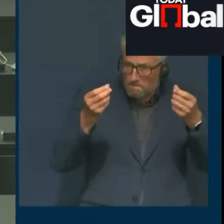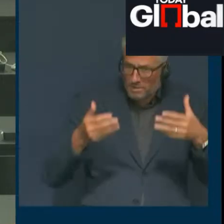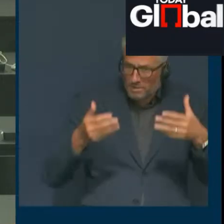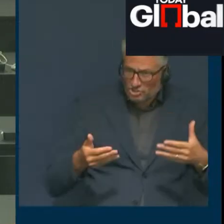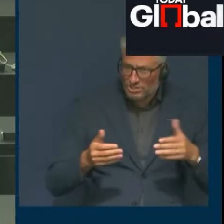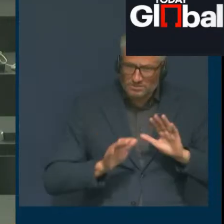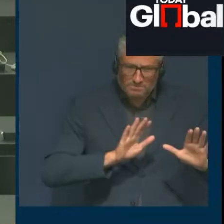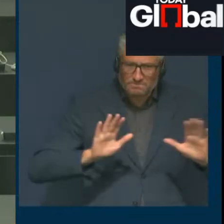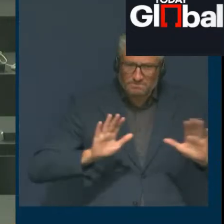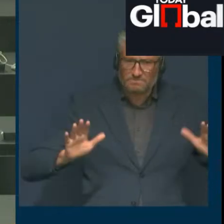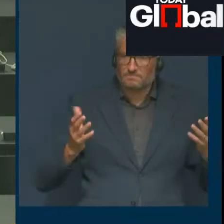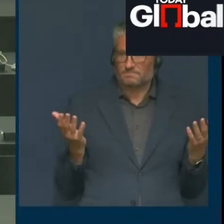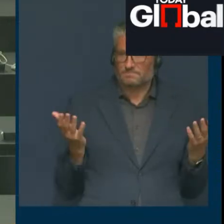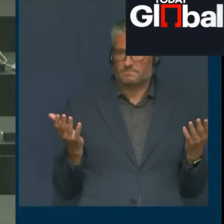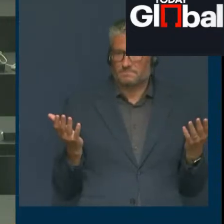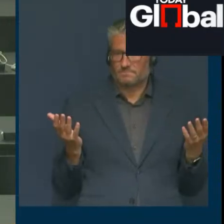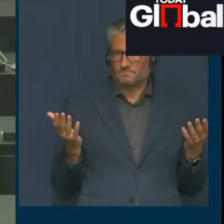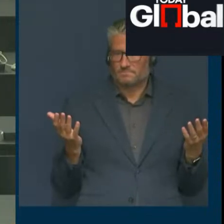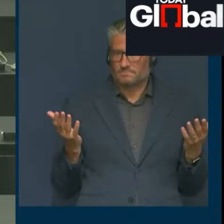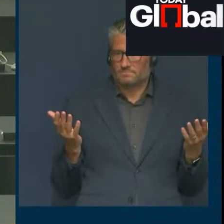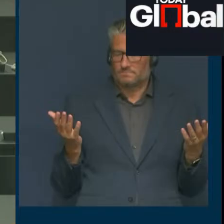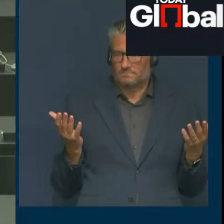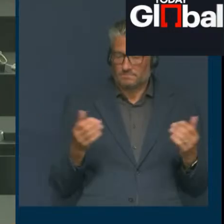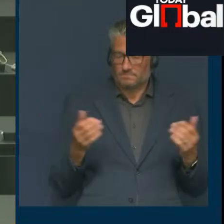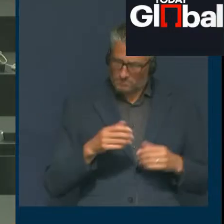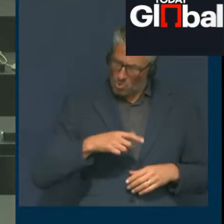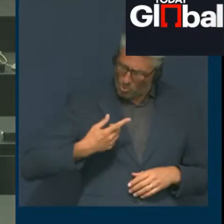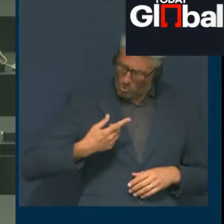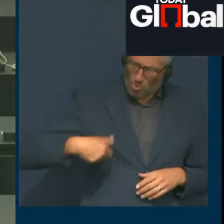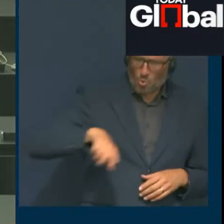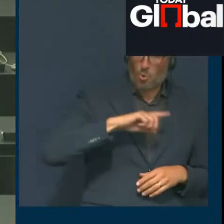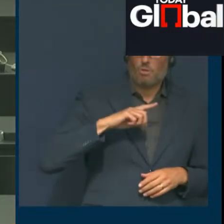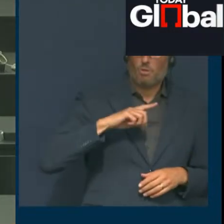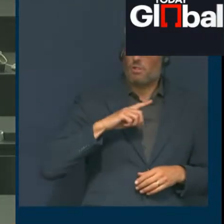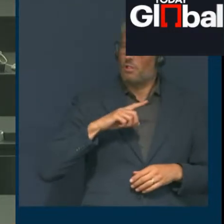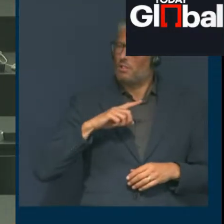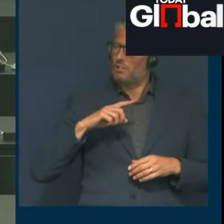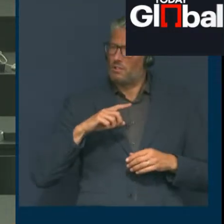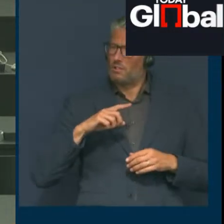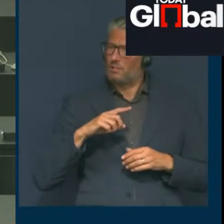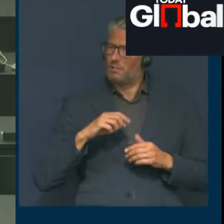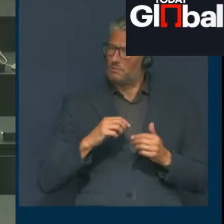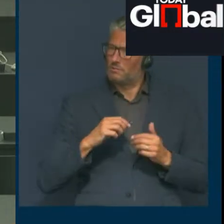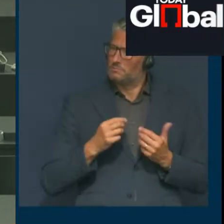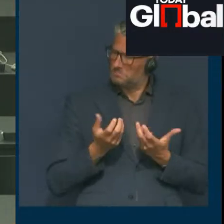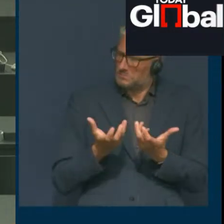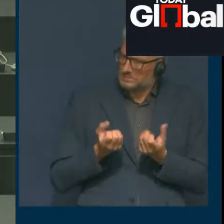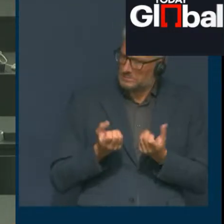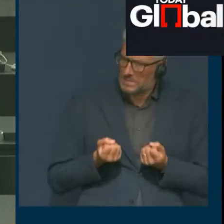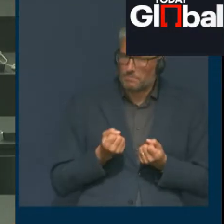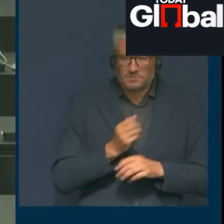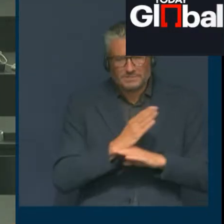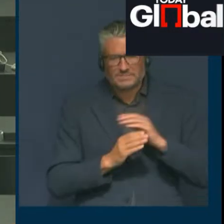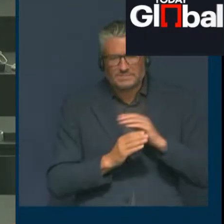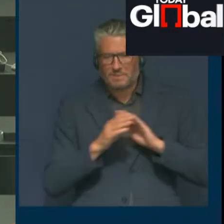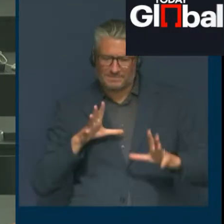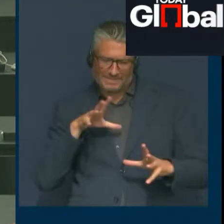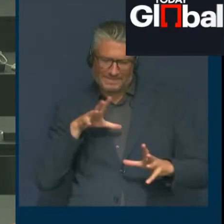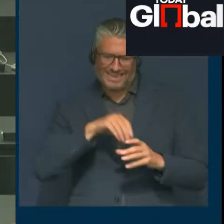with disabilities as the responsibility of one sector in order to achieve the unified